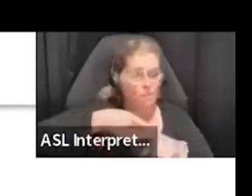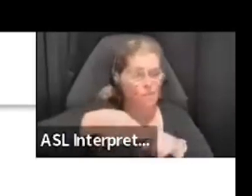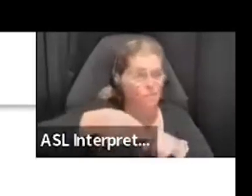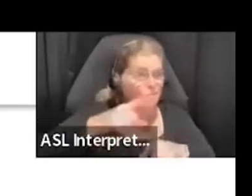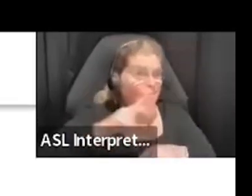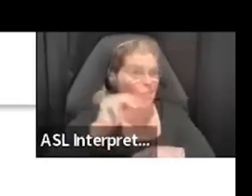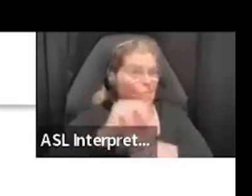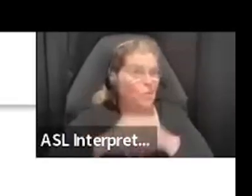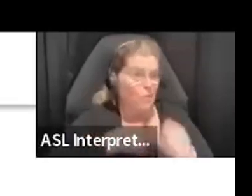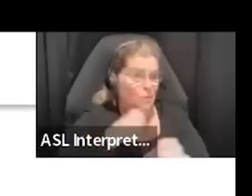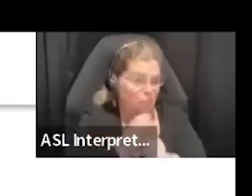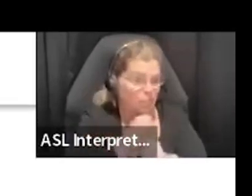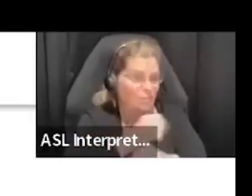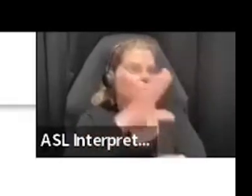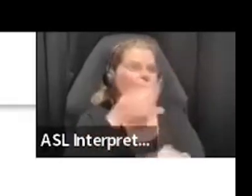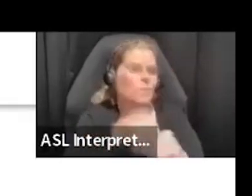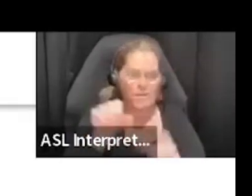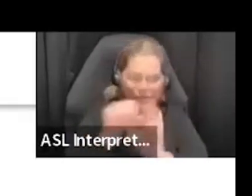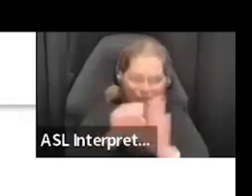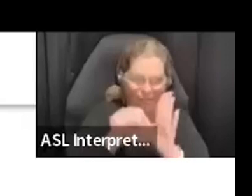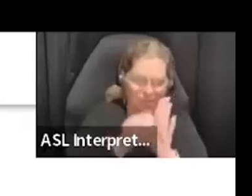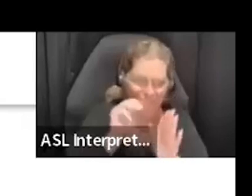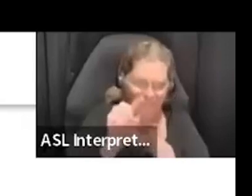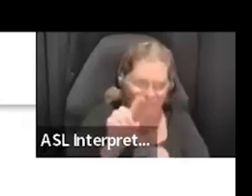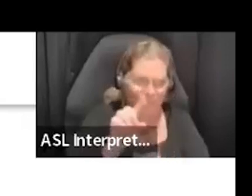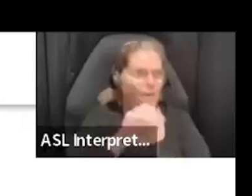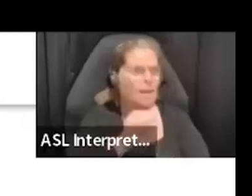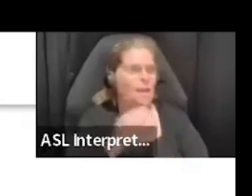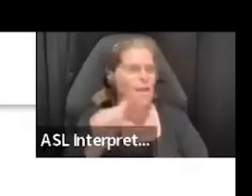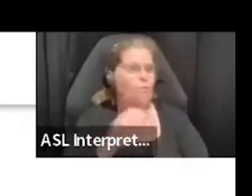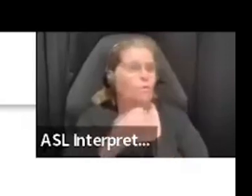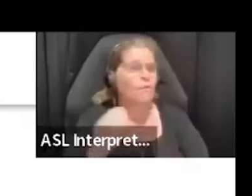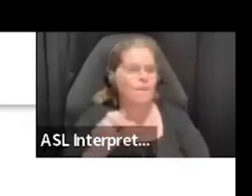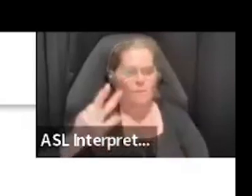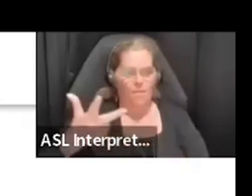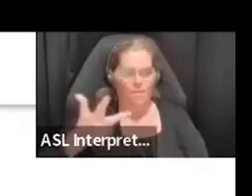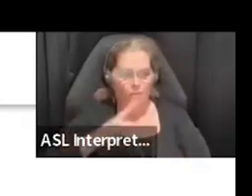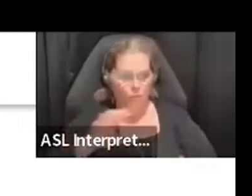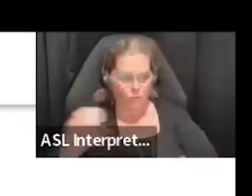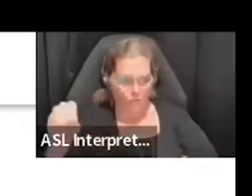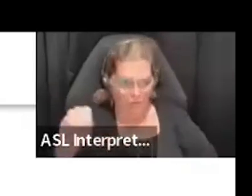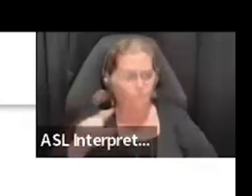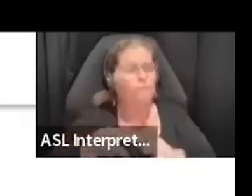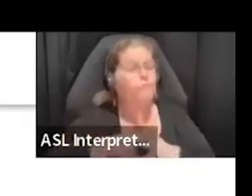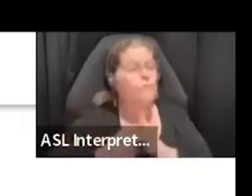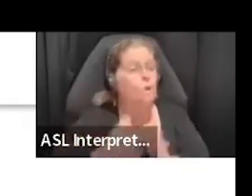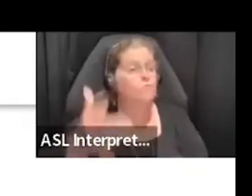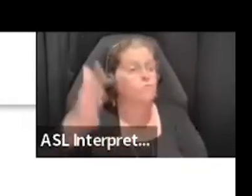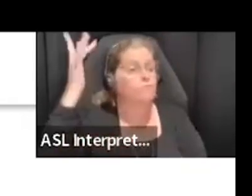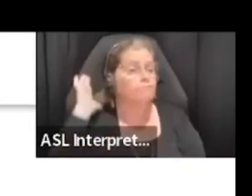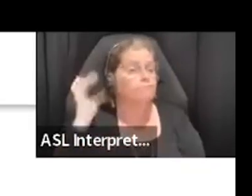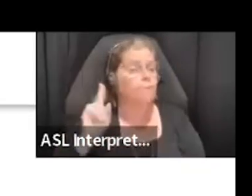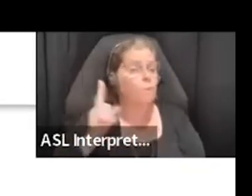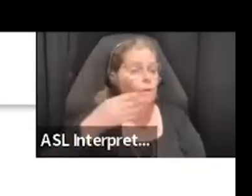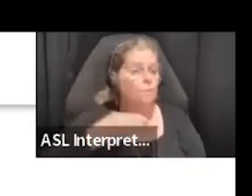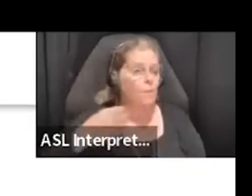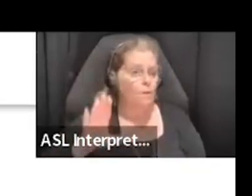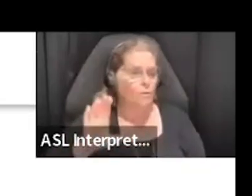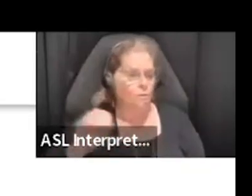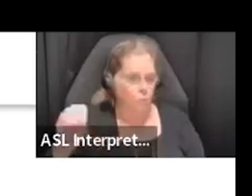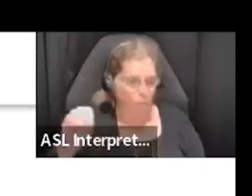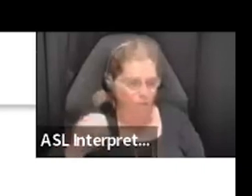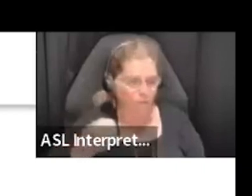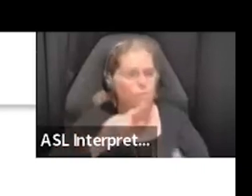teacher within the state of Maryland. Anne Arundel County is my third county. I began my career in Baltimore County,